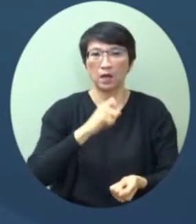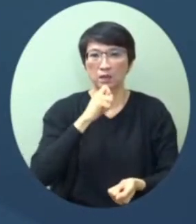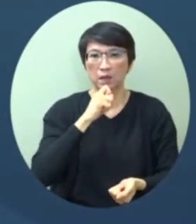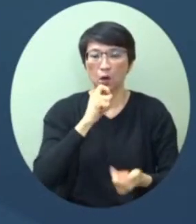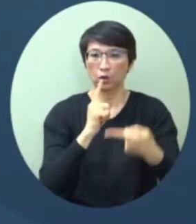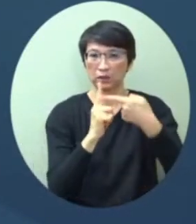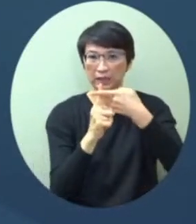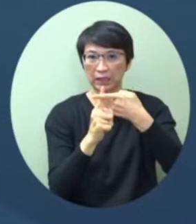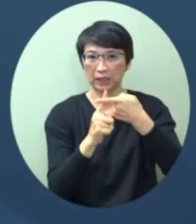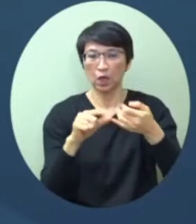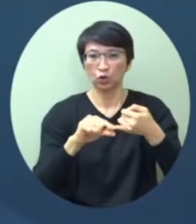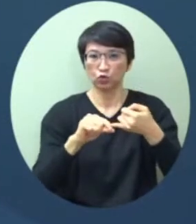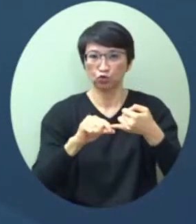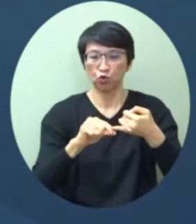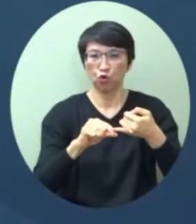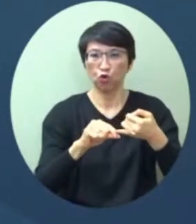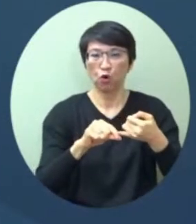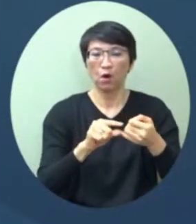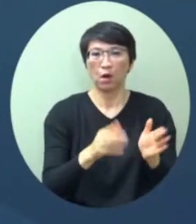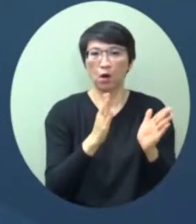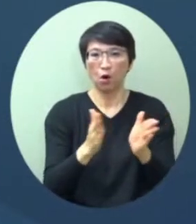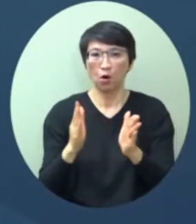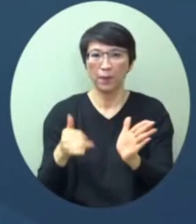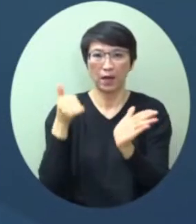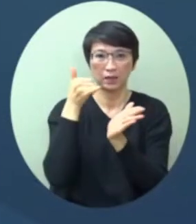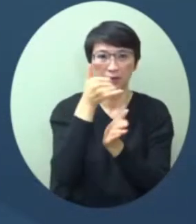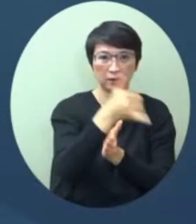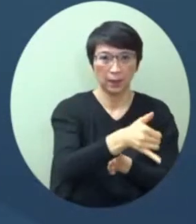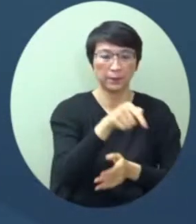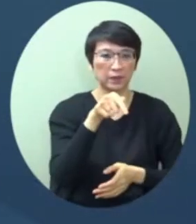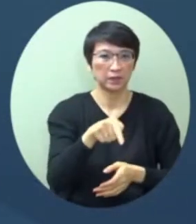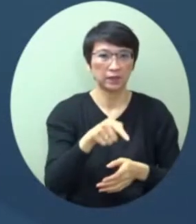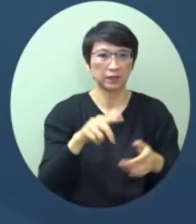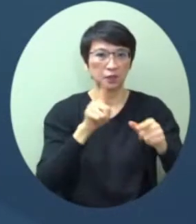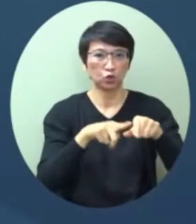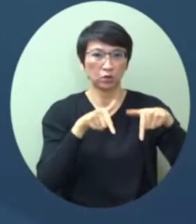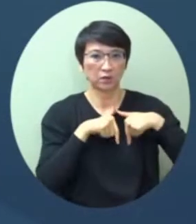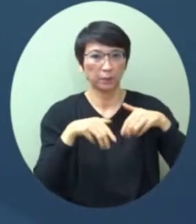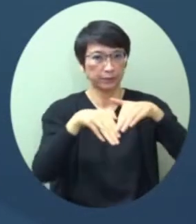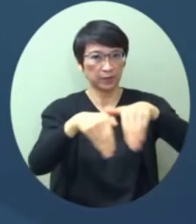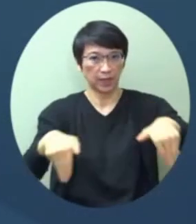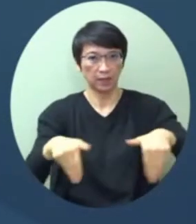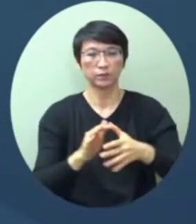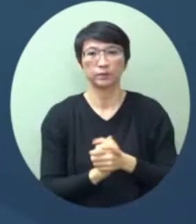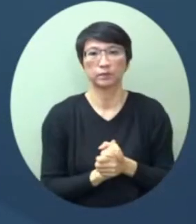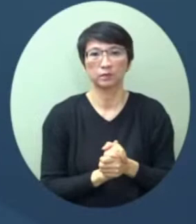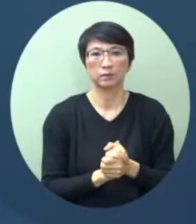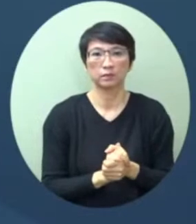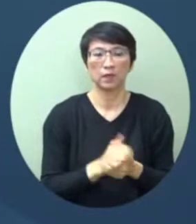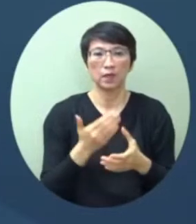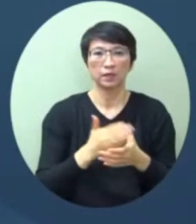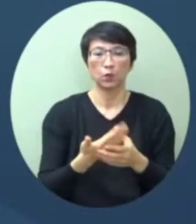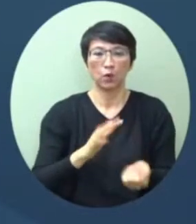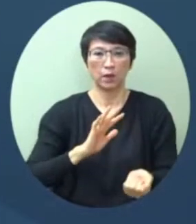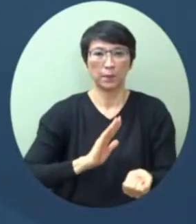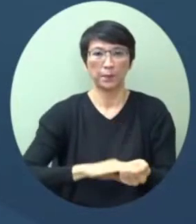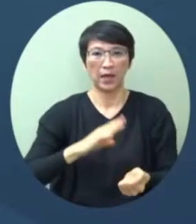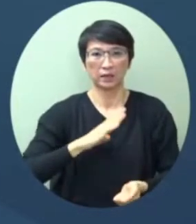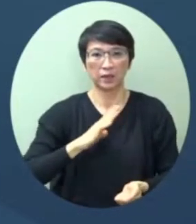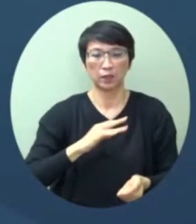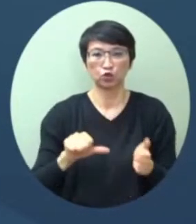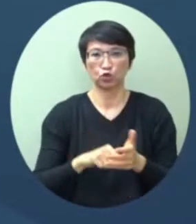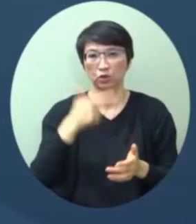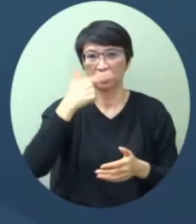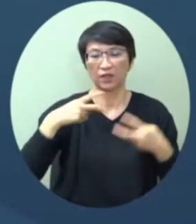facilities so that for those tested positive, i.e. preliminary positive cases, they can be isolated at